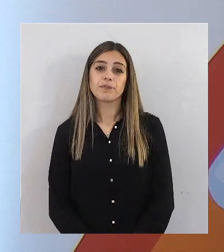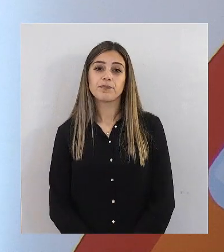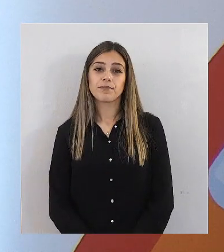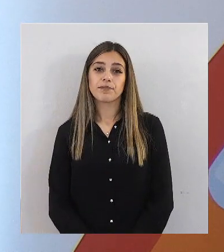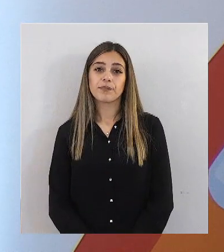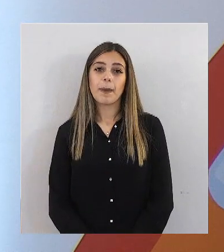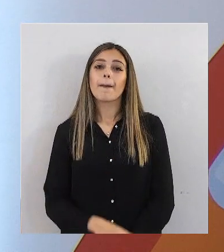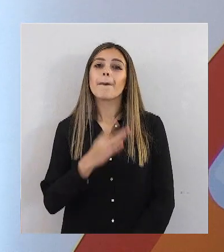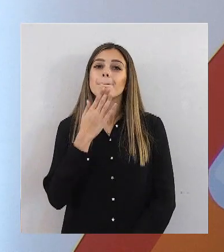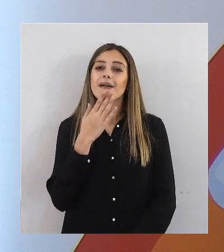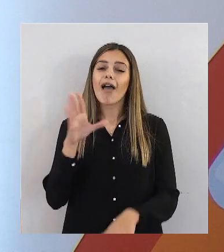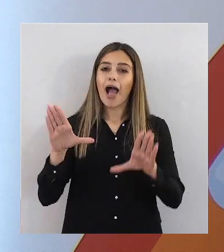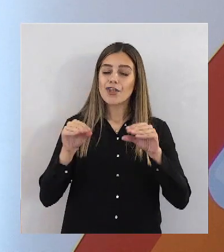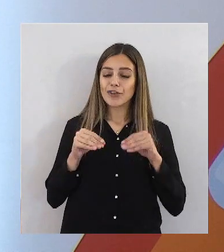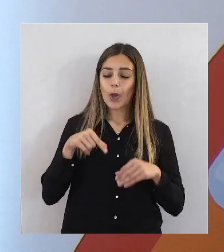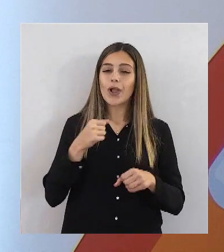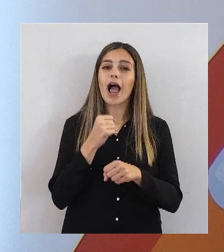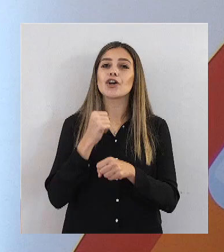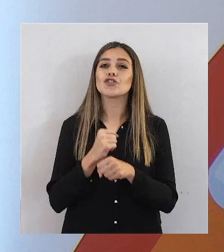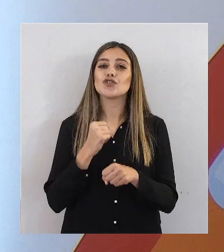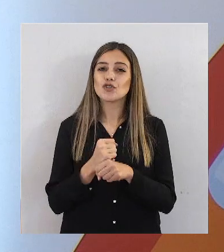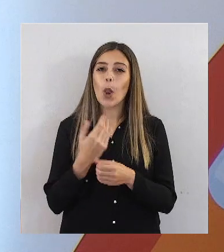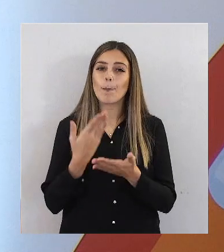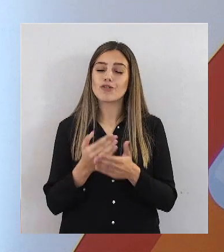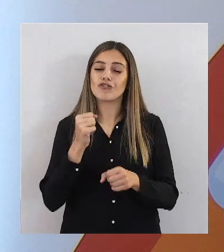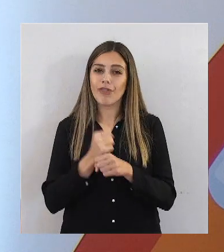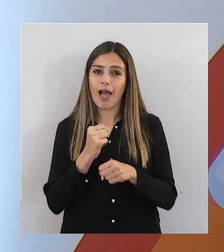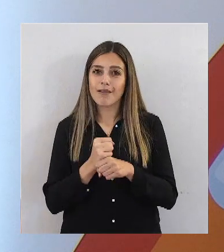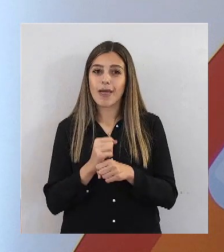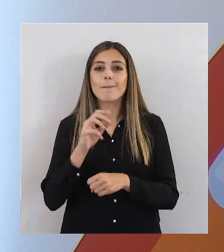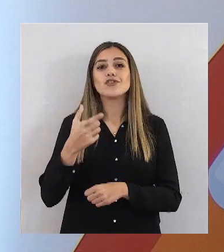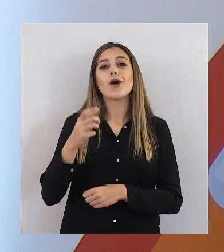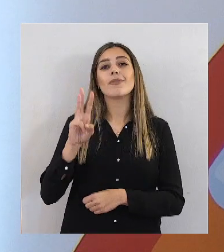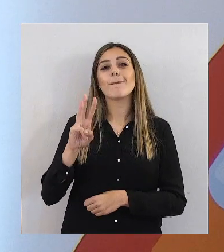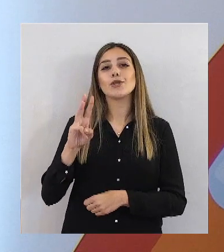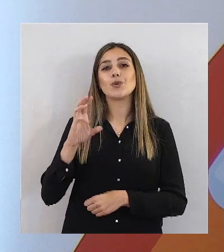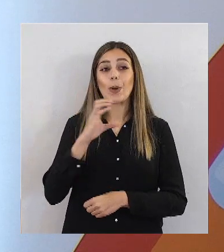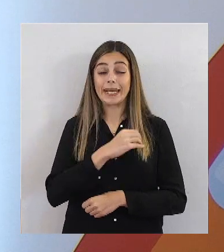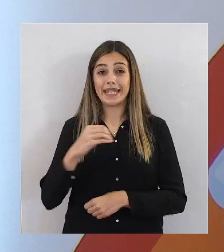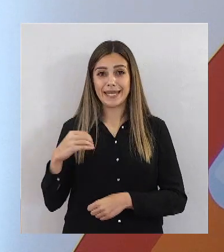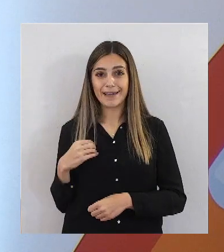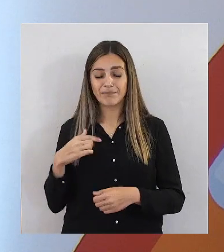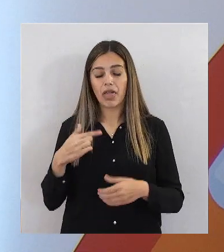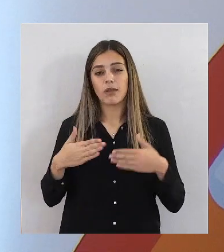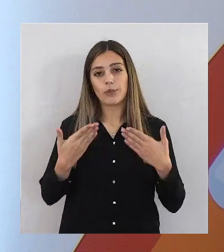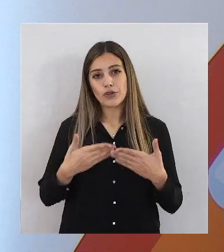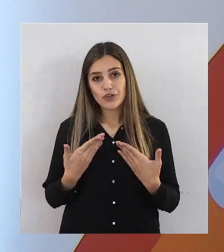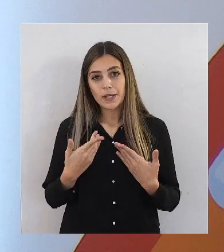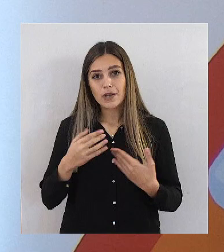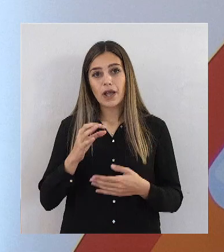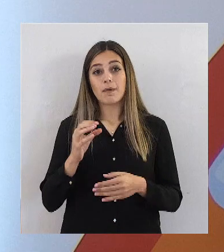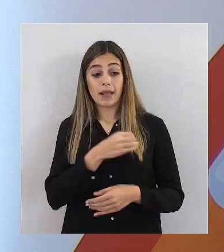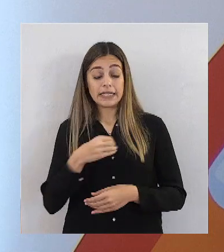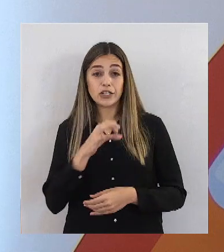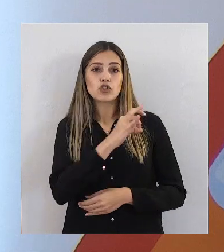the post, how excited I was to be part of this team and to start a new clinic. At the same time, I must admit, I felt